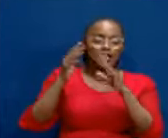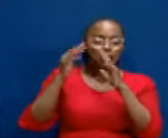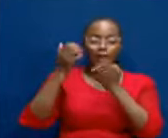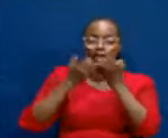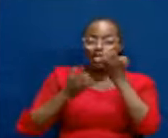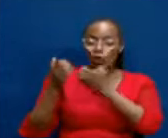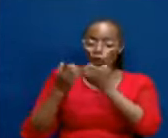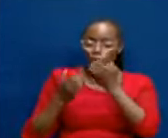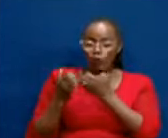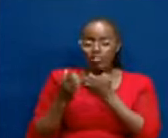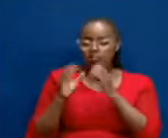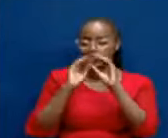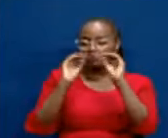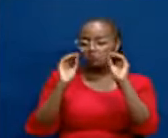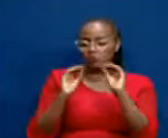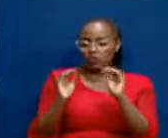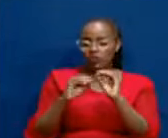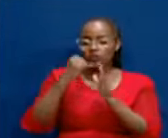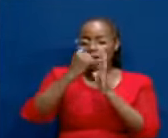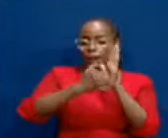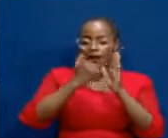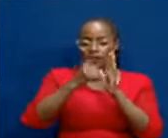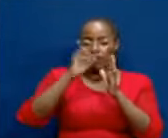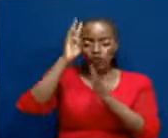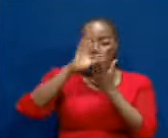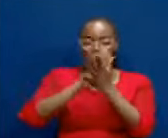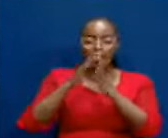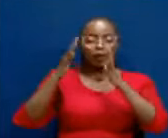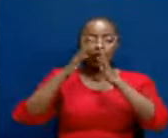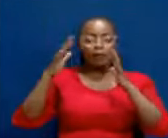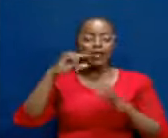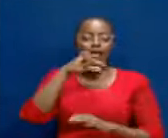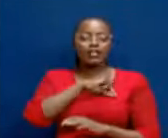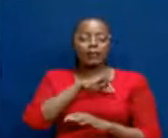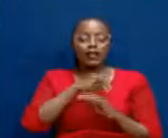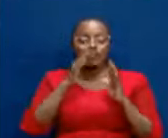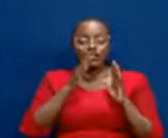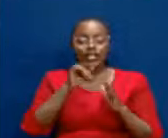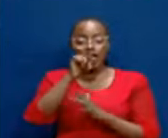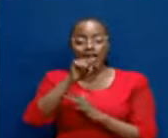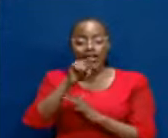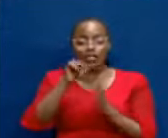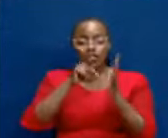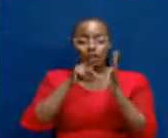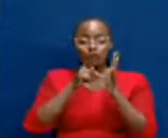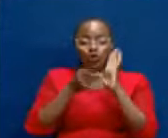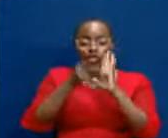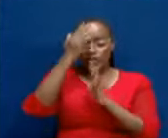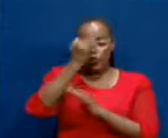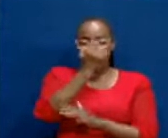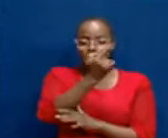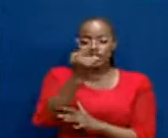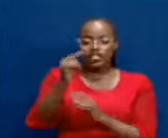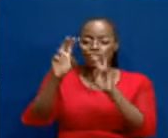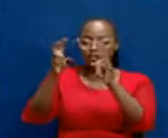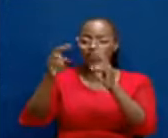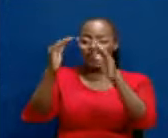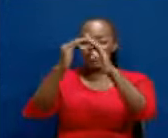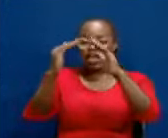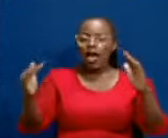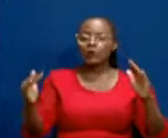scale. Manufacturing is going to be the biggest beneficiary of this program because every component in the